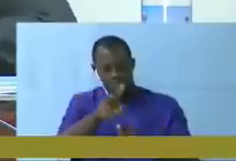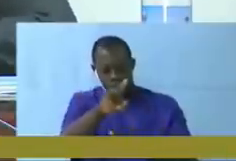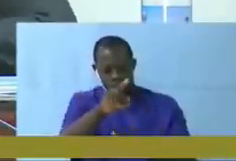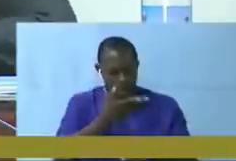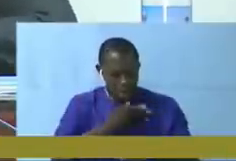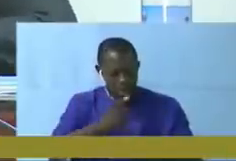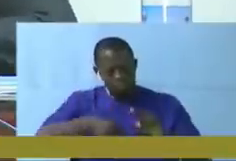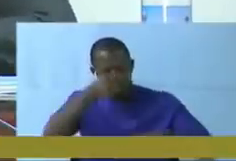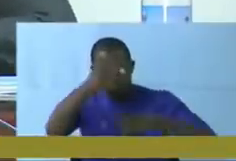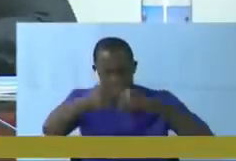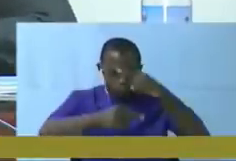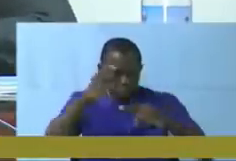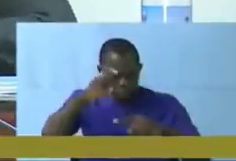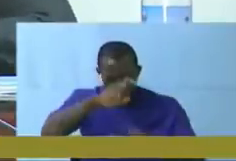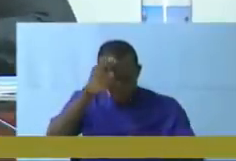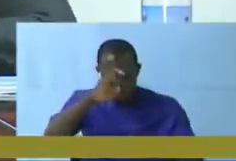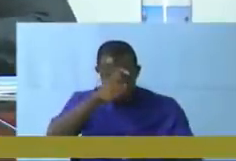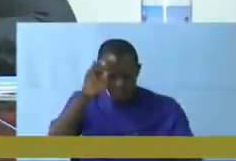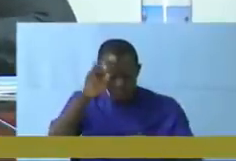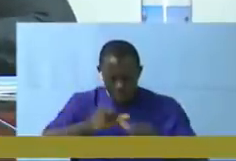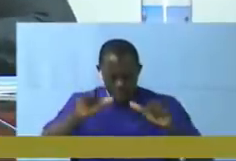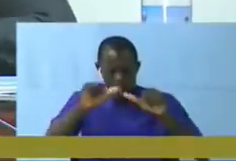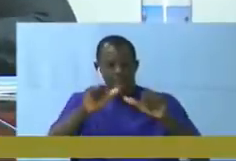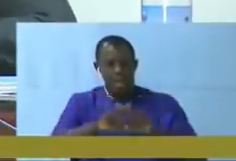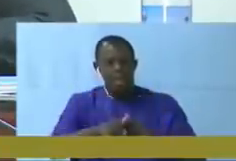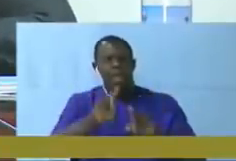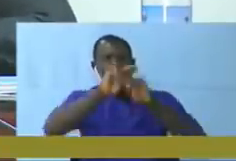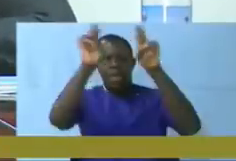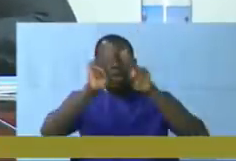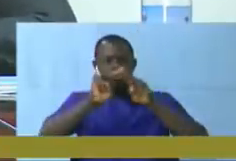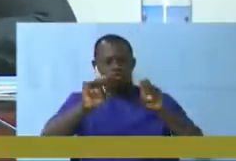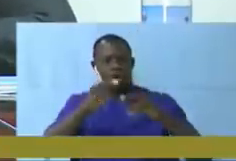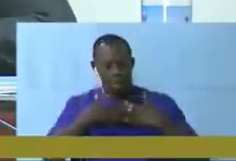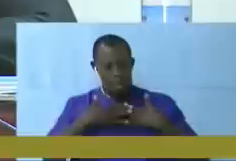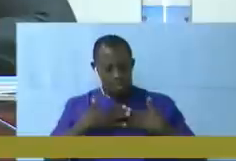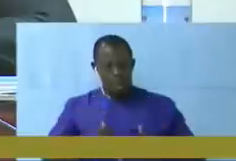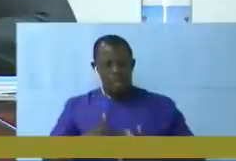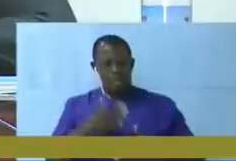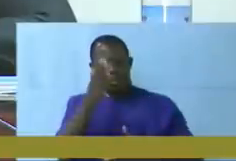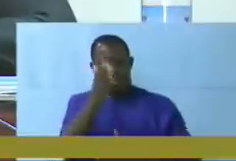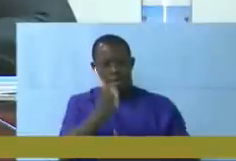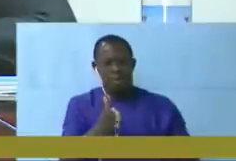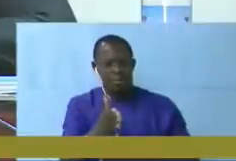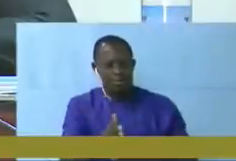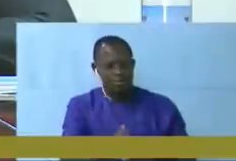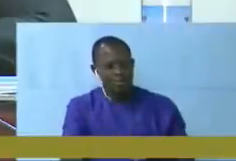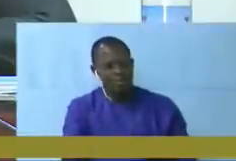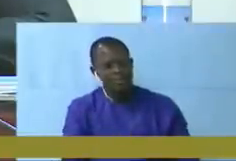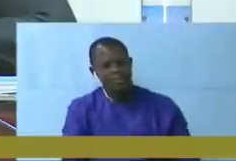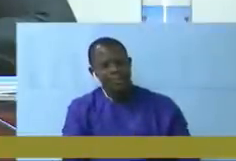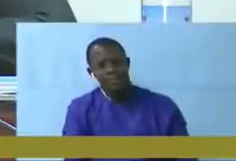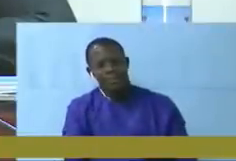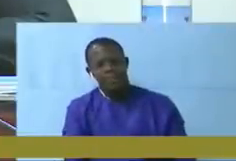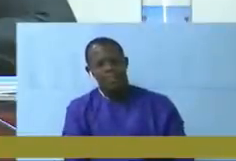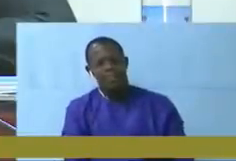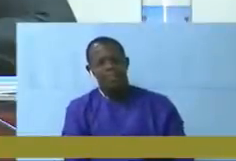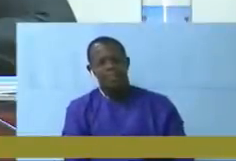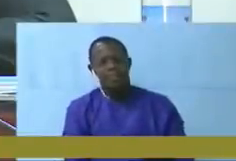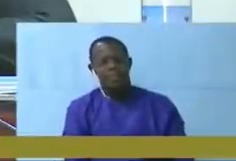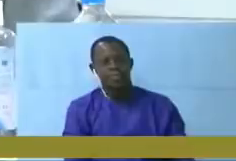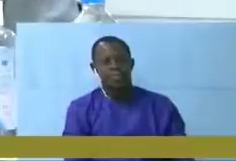ci wali mbiri atté bi e da nga continuer nak di def lepp lo xamne mo aju ci wali yelle fi doom adama digënté réwa